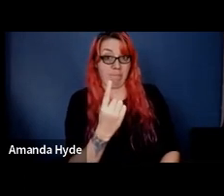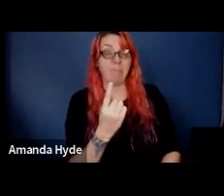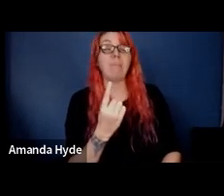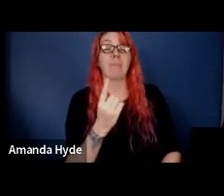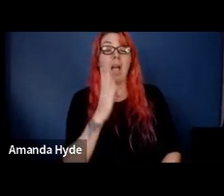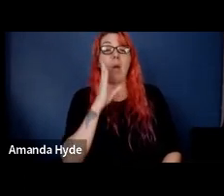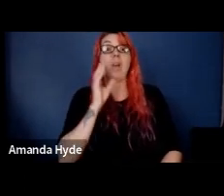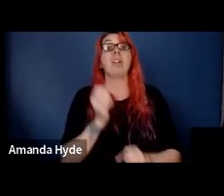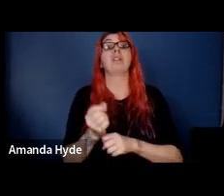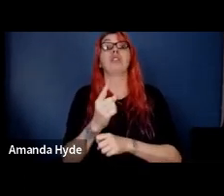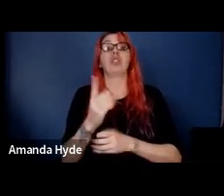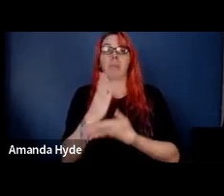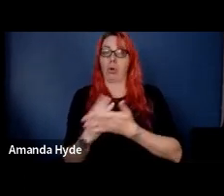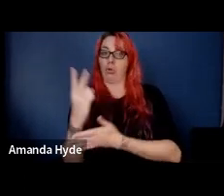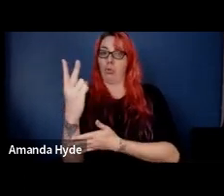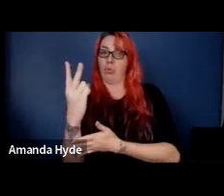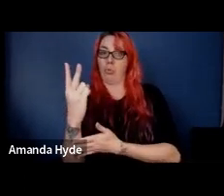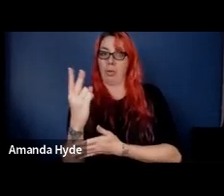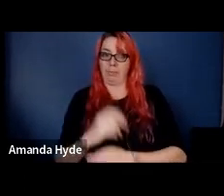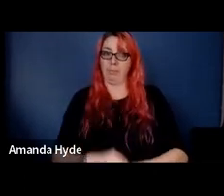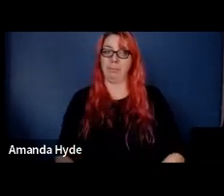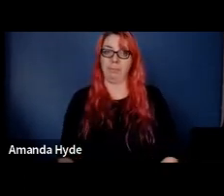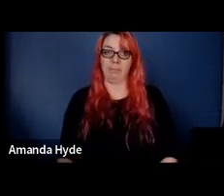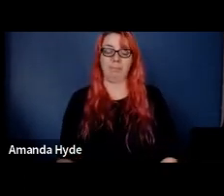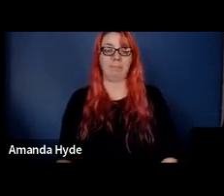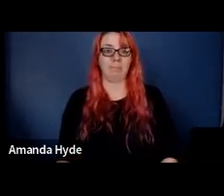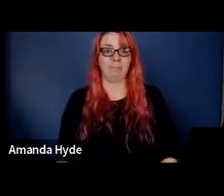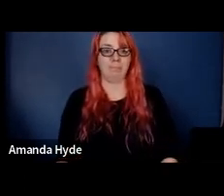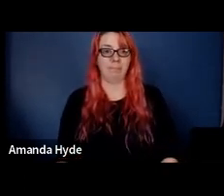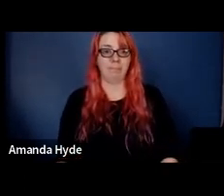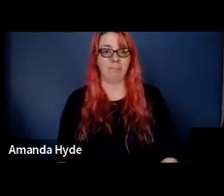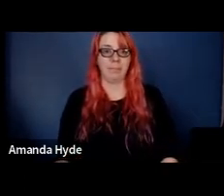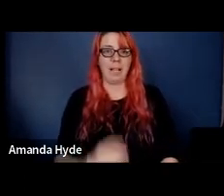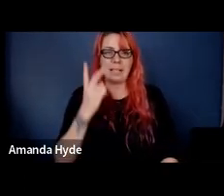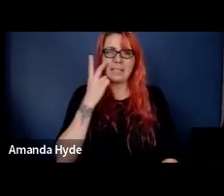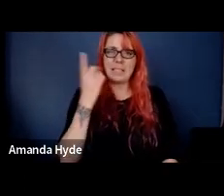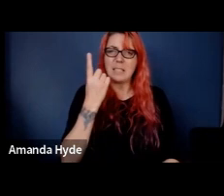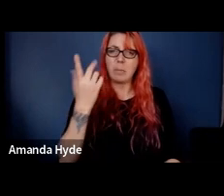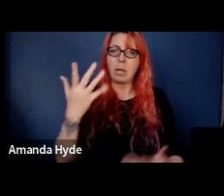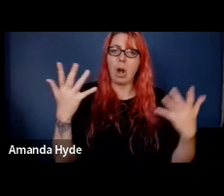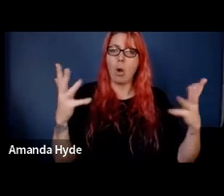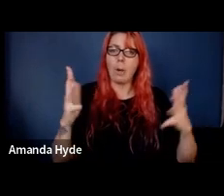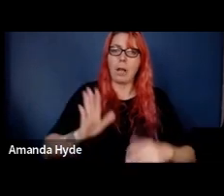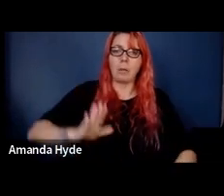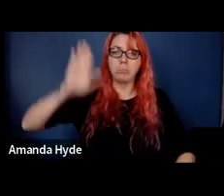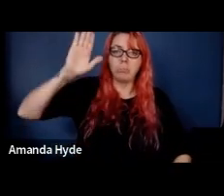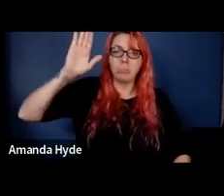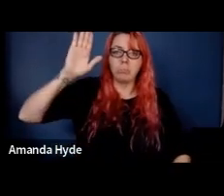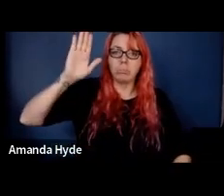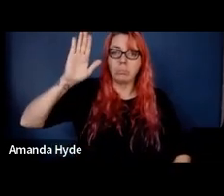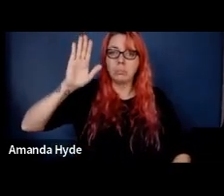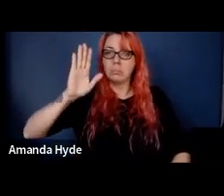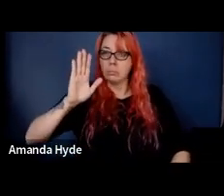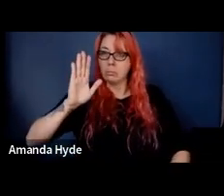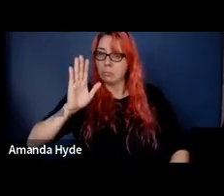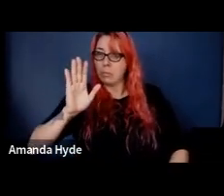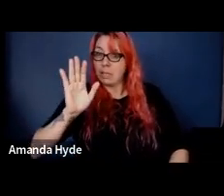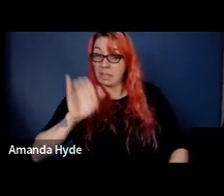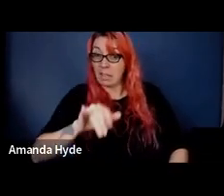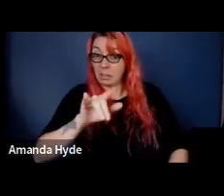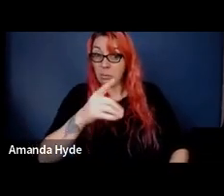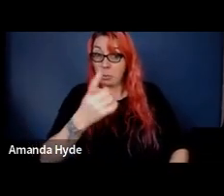two to keep moving this forward. And I noticed, I see that a hand was raised. So I don't know if